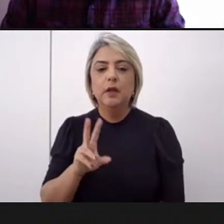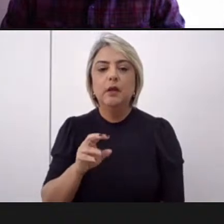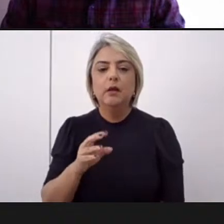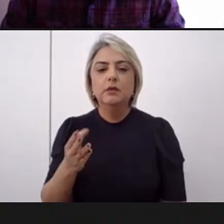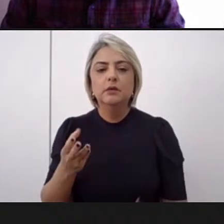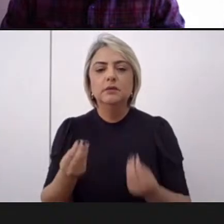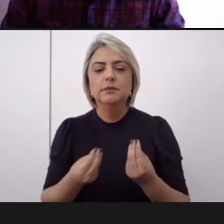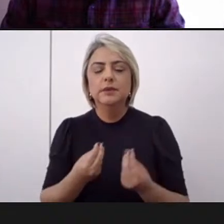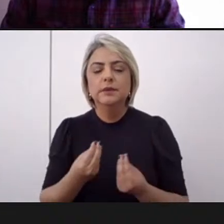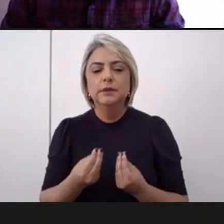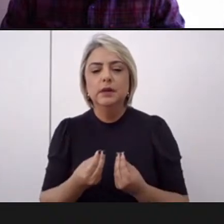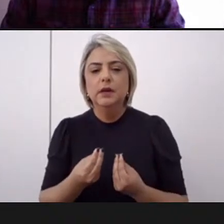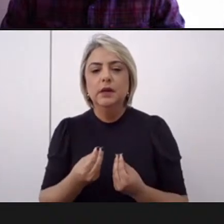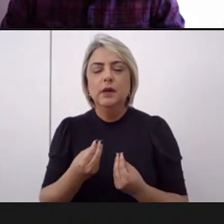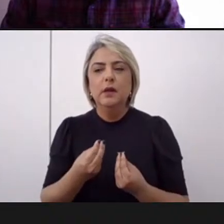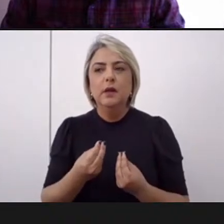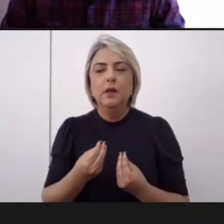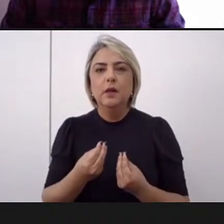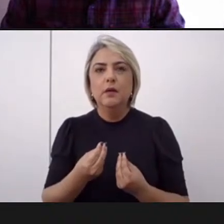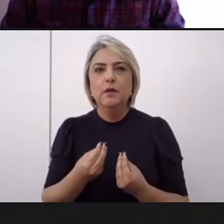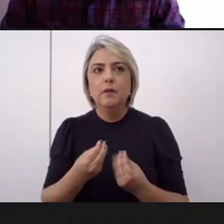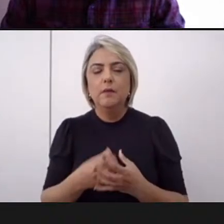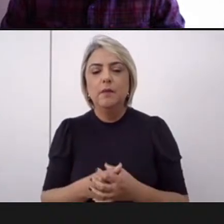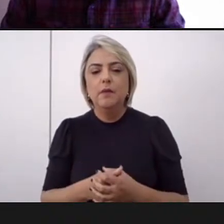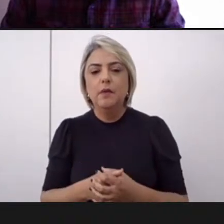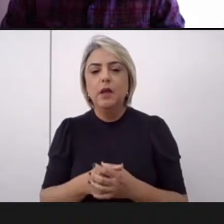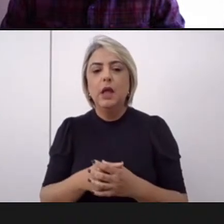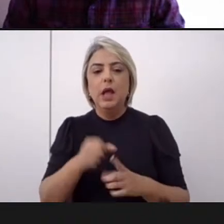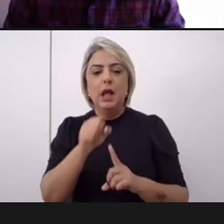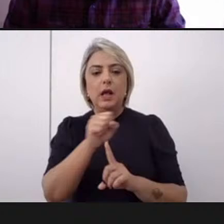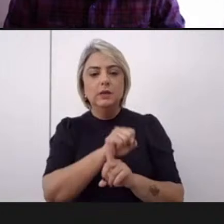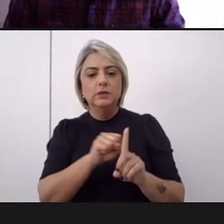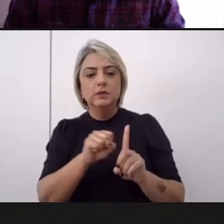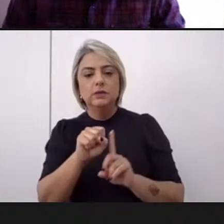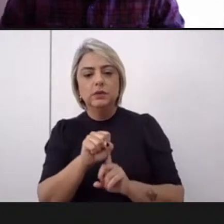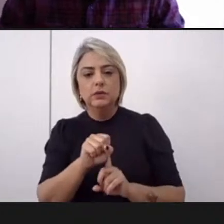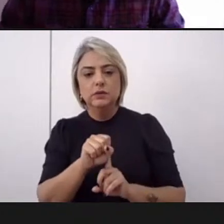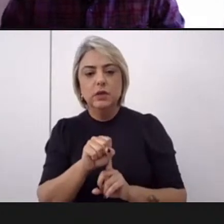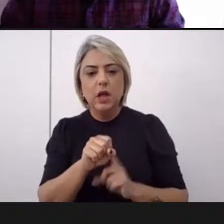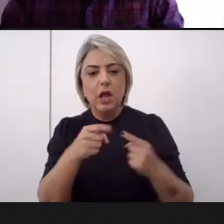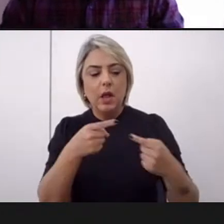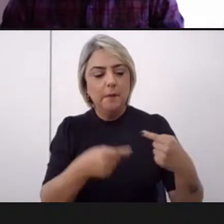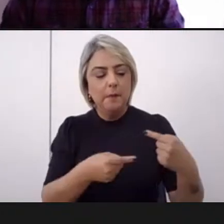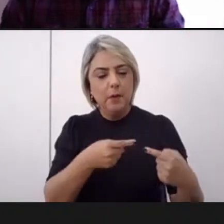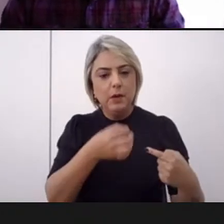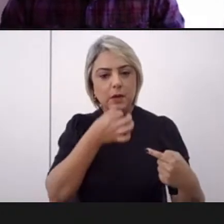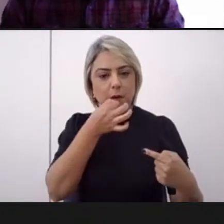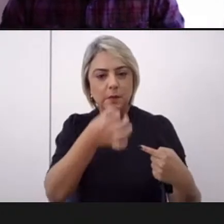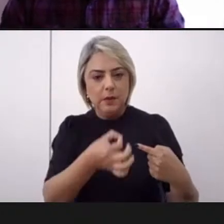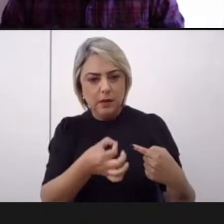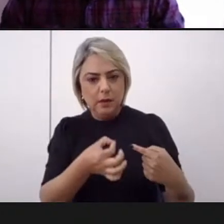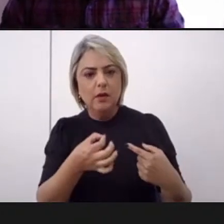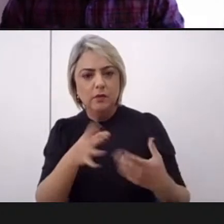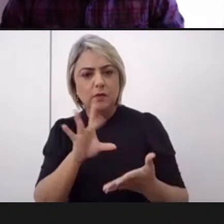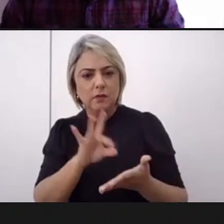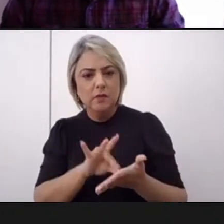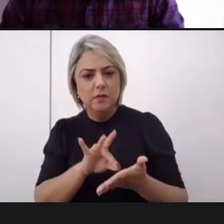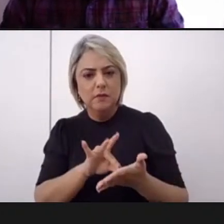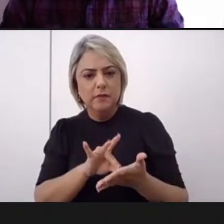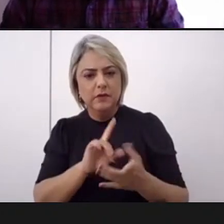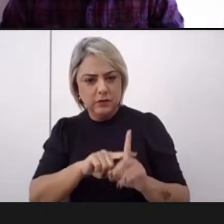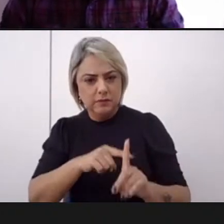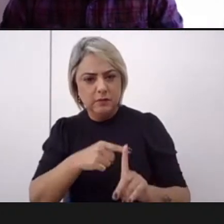efficiently. And there are some academic journals like Law and Social Inquiry